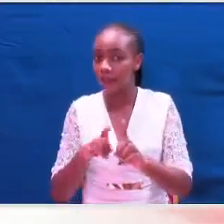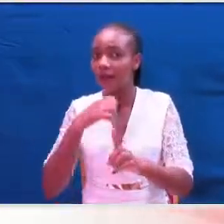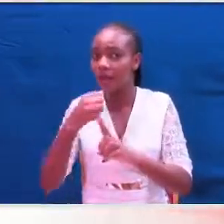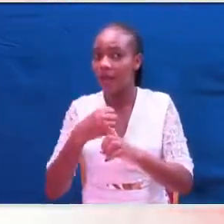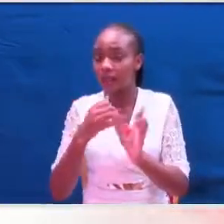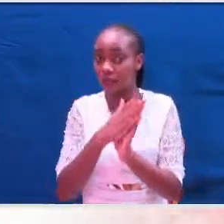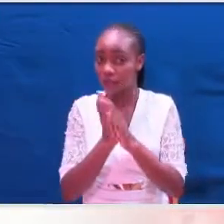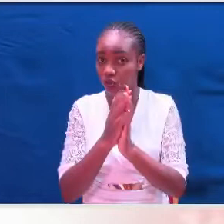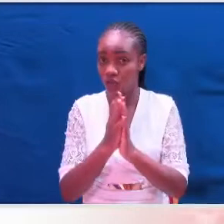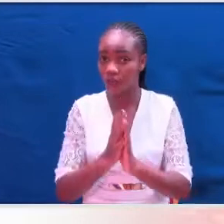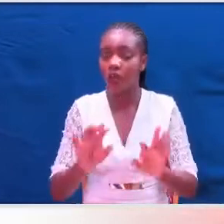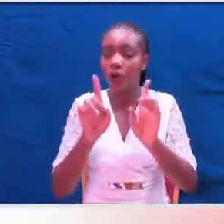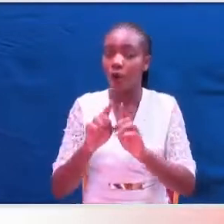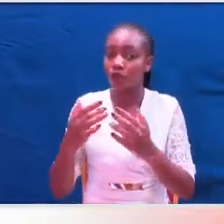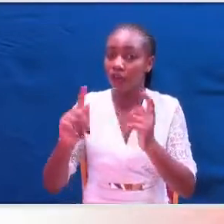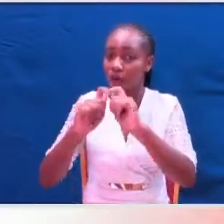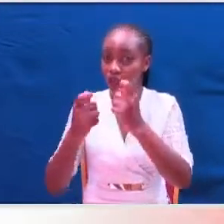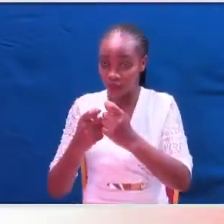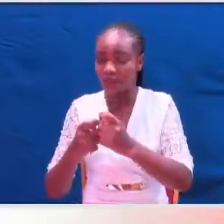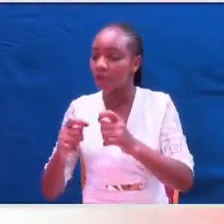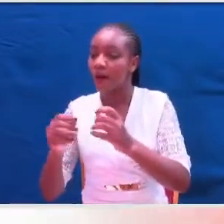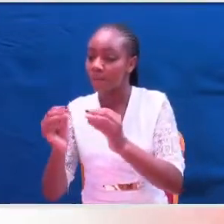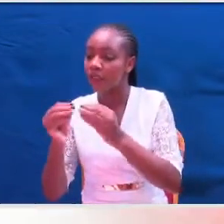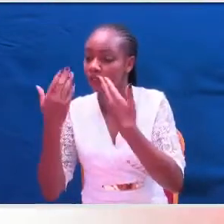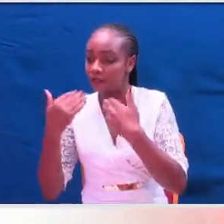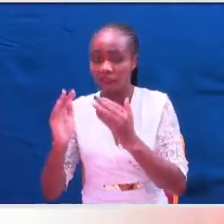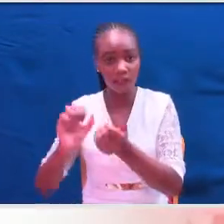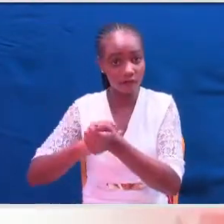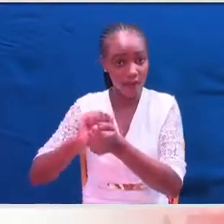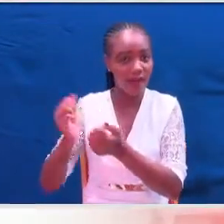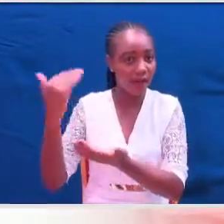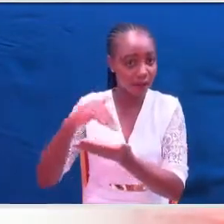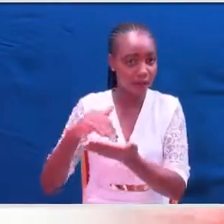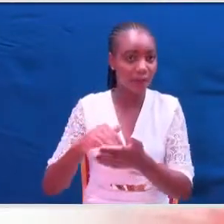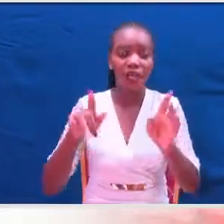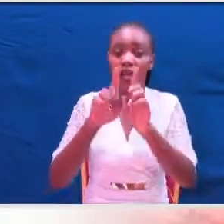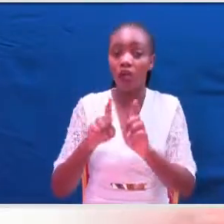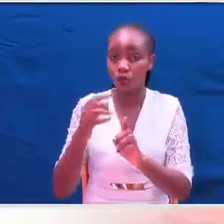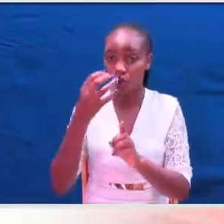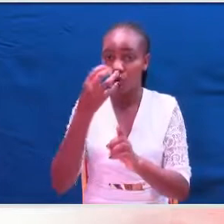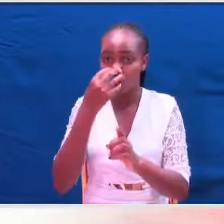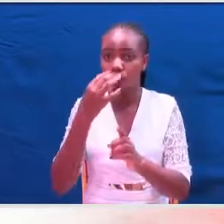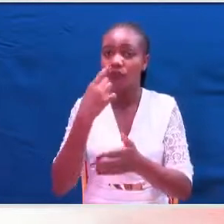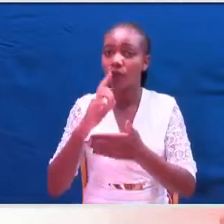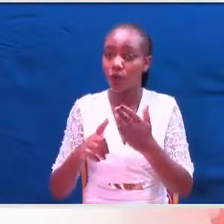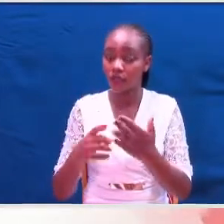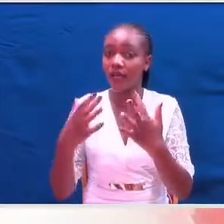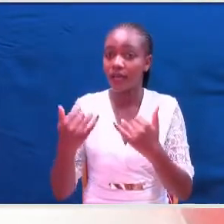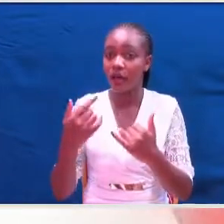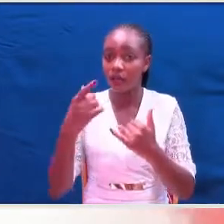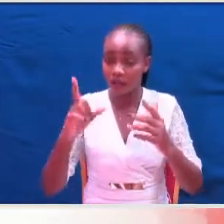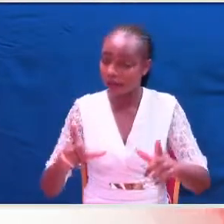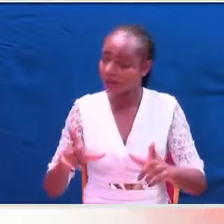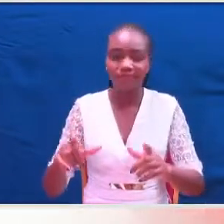hustler campaign gathered steam again on Friday, with Ruto adamant that it is alive and